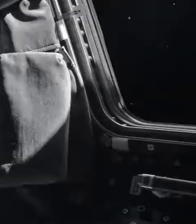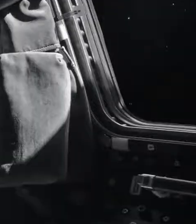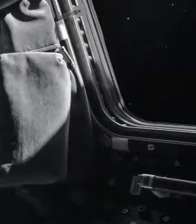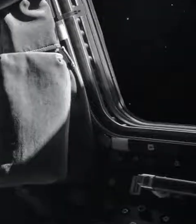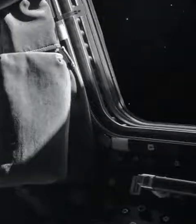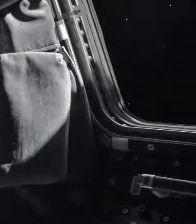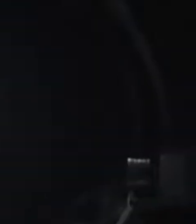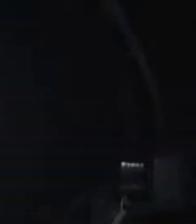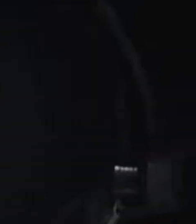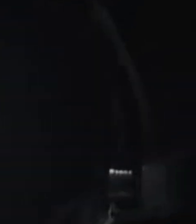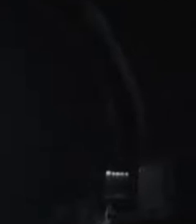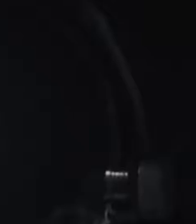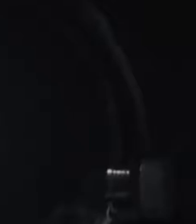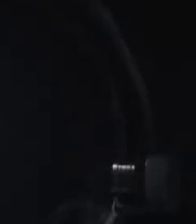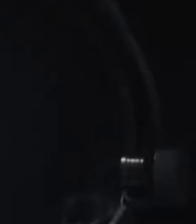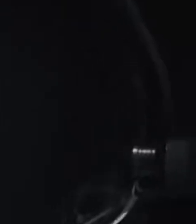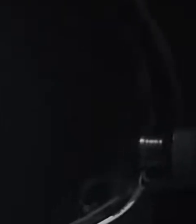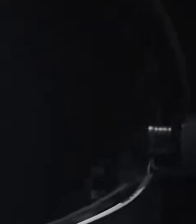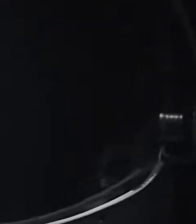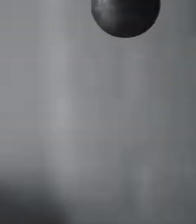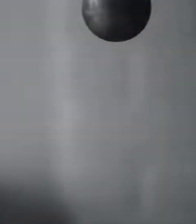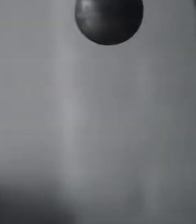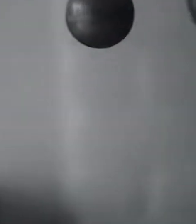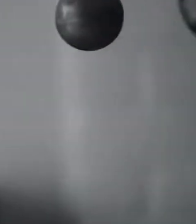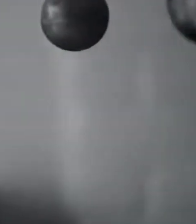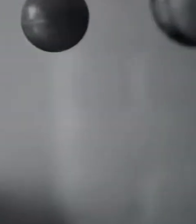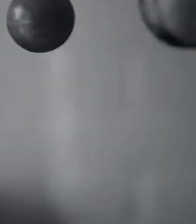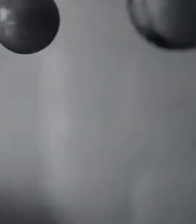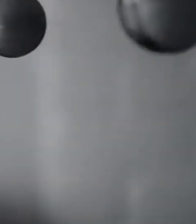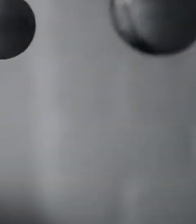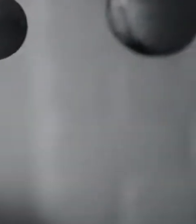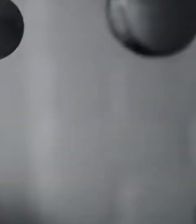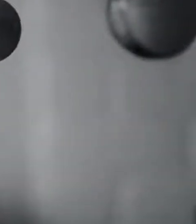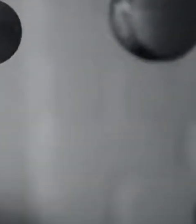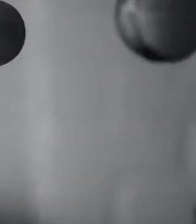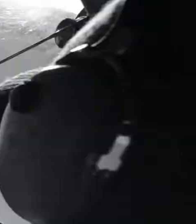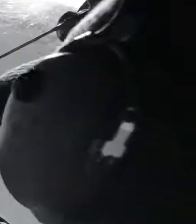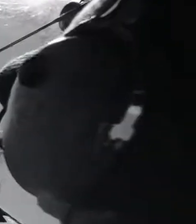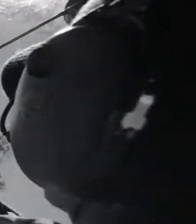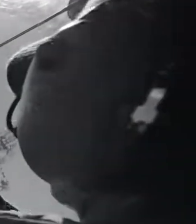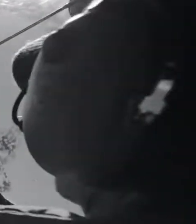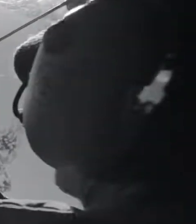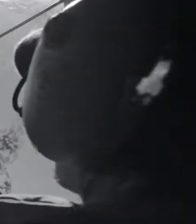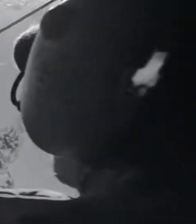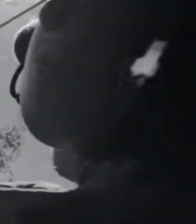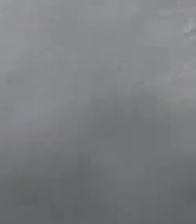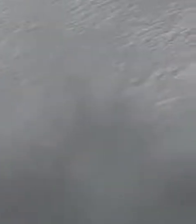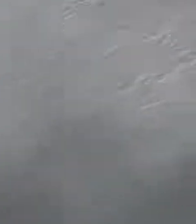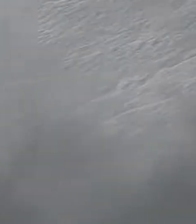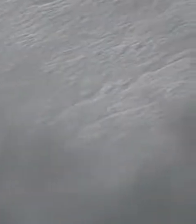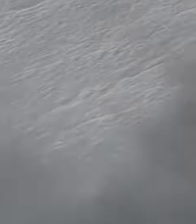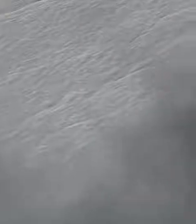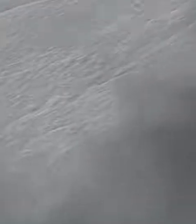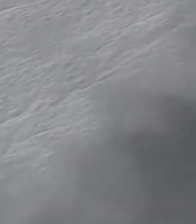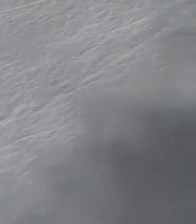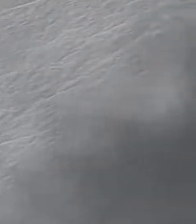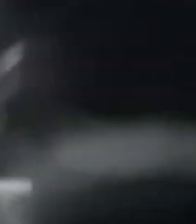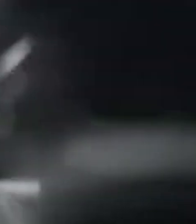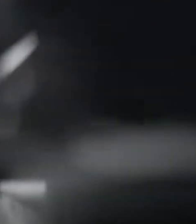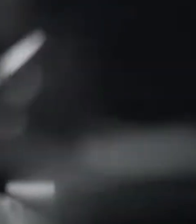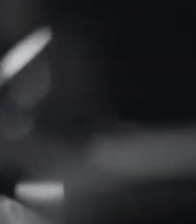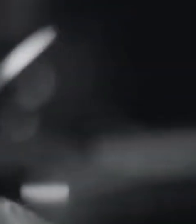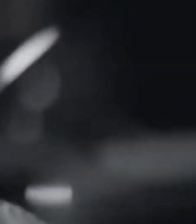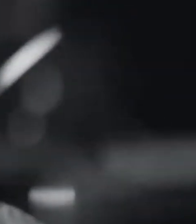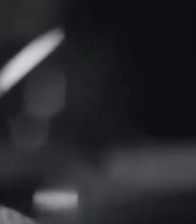world needs lower carbon solutions to keep up. At Chevron, we're working to find new ways forward, like through our venture